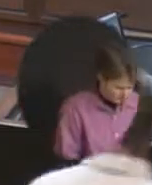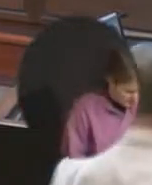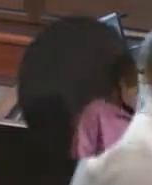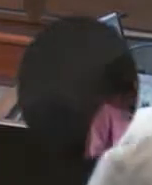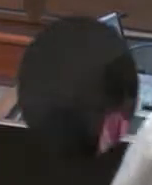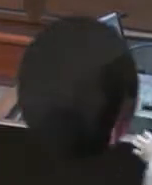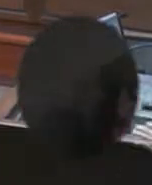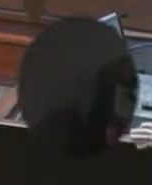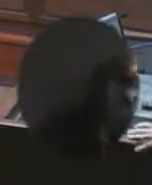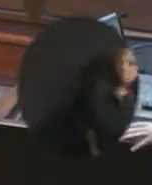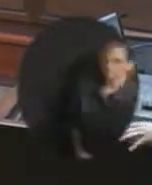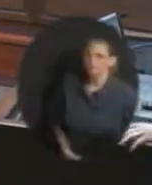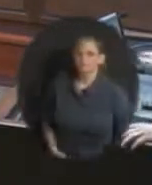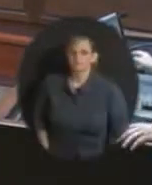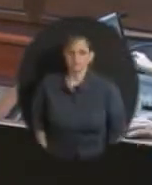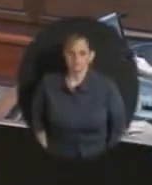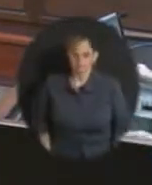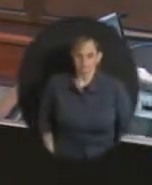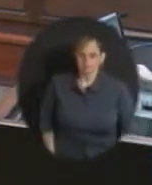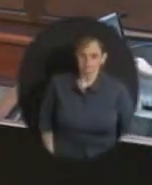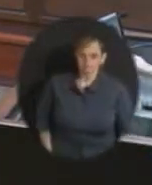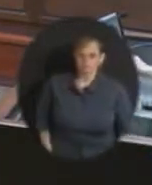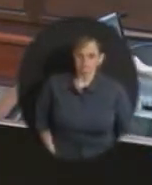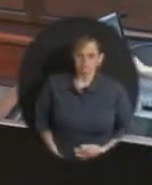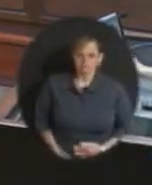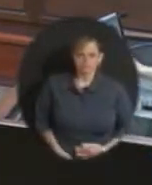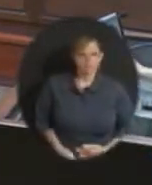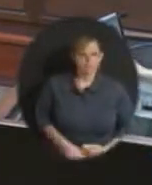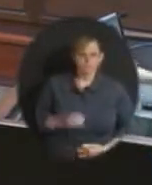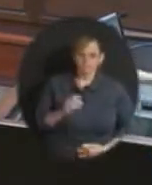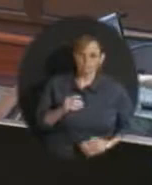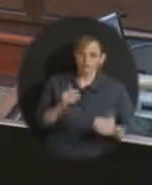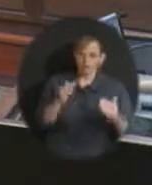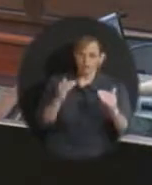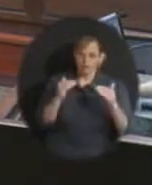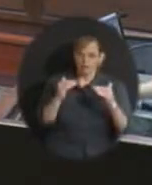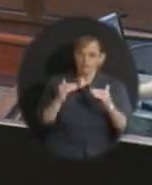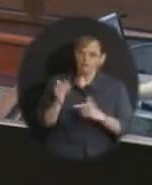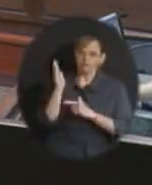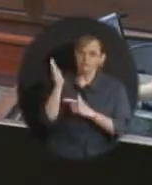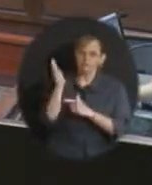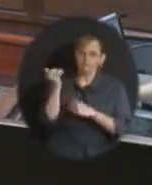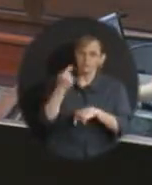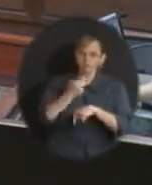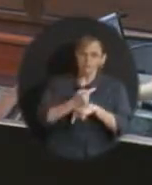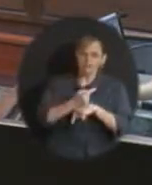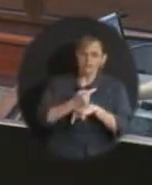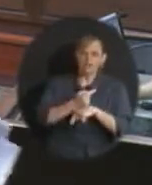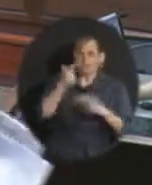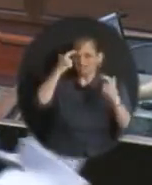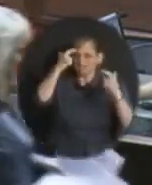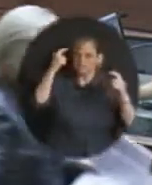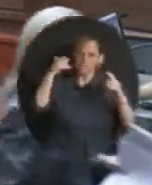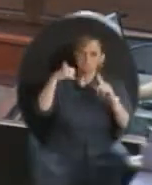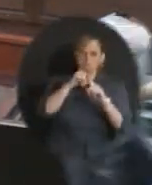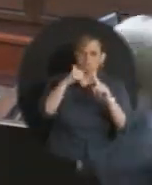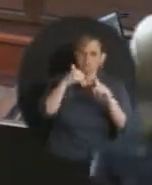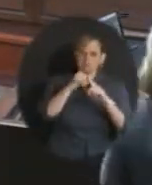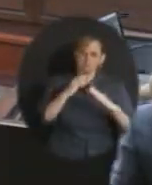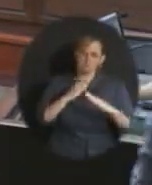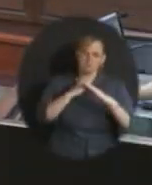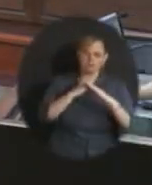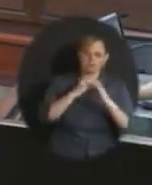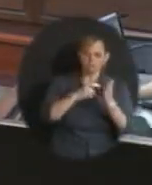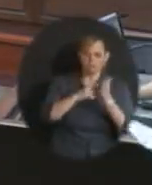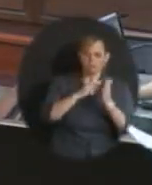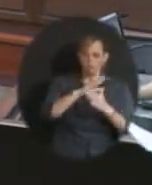And then the next information presentation this evening would be bullying prevention. It takes us all of